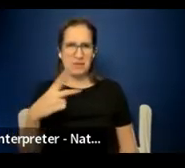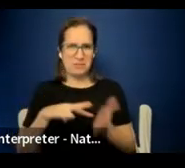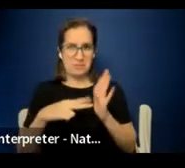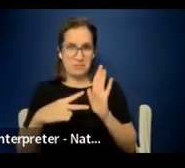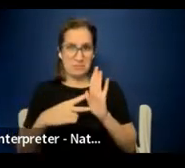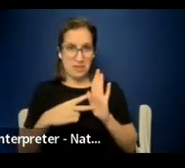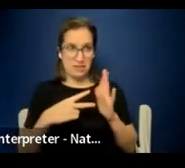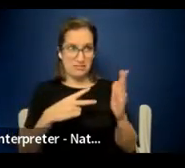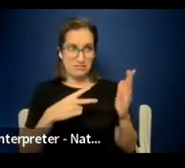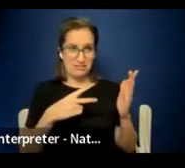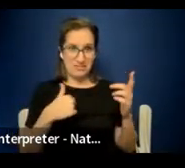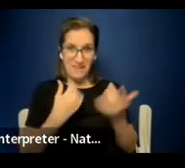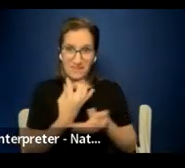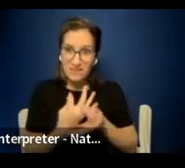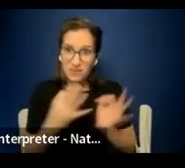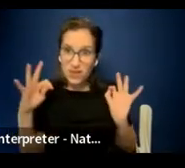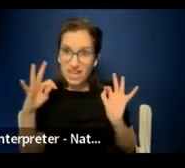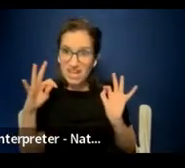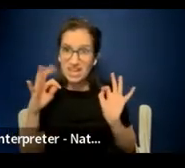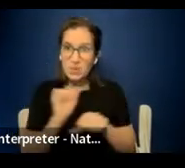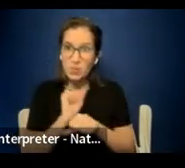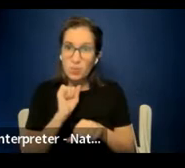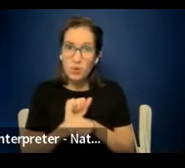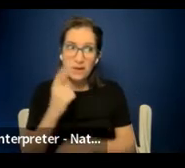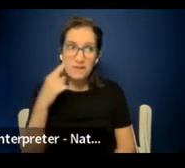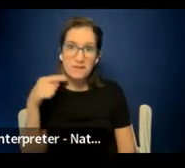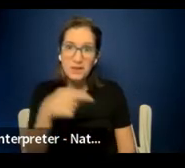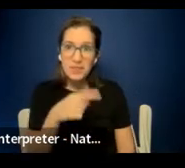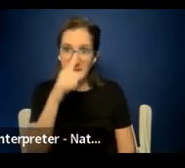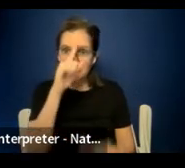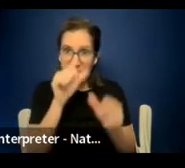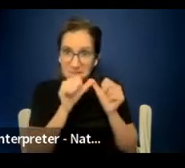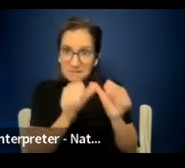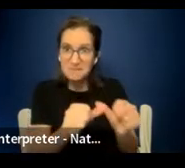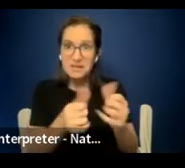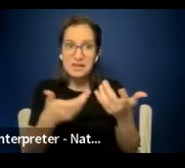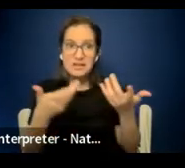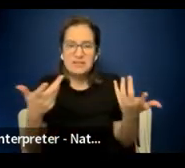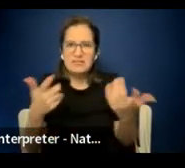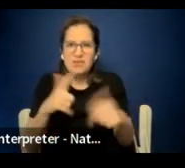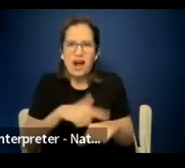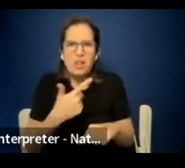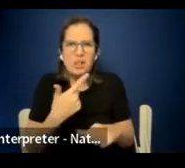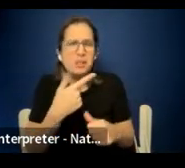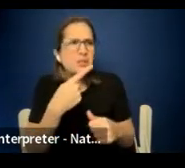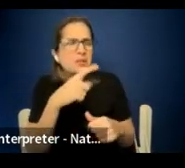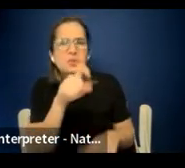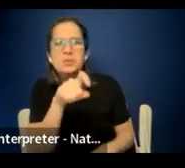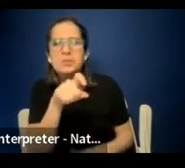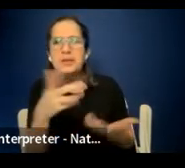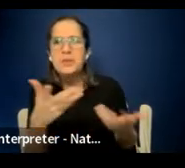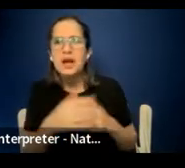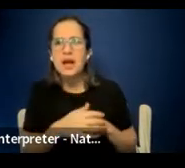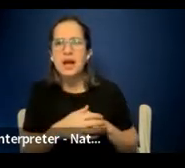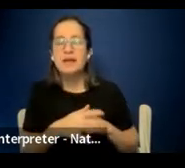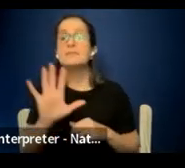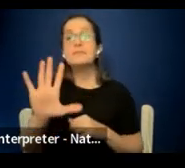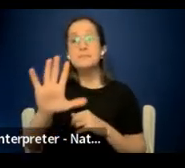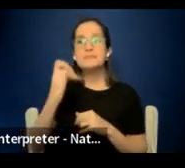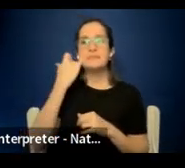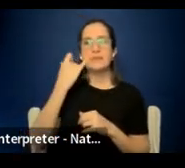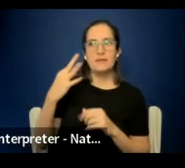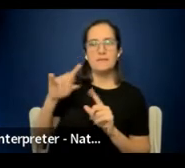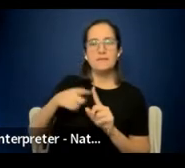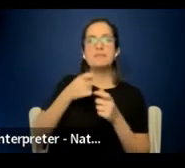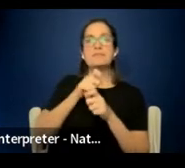like pro bono, you know, forever? Or, you know, what is it they're asking me to do here? But if you put out a description that said, you know, we're looking